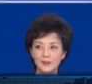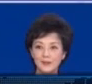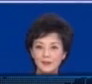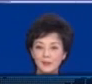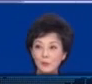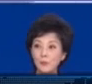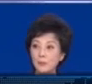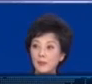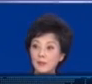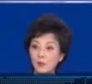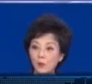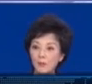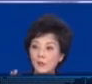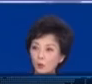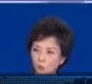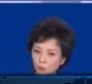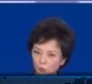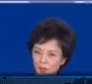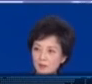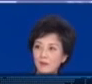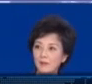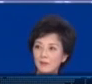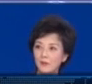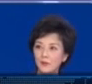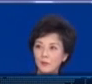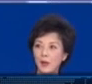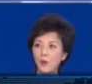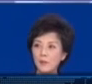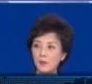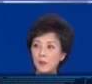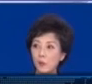of TCM, I would like to elaborate that in three aspects.